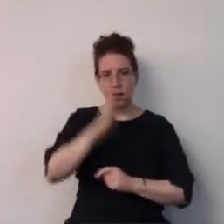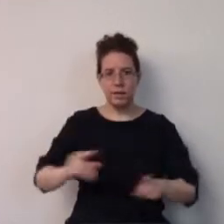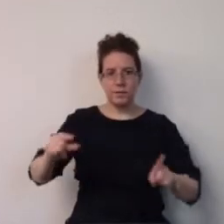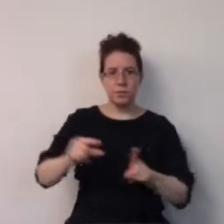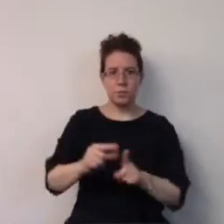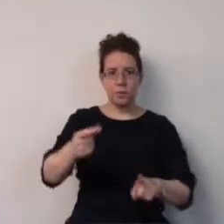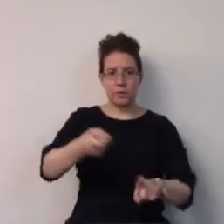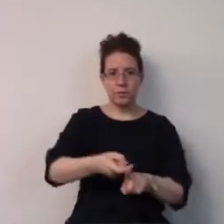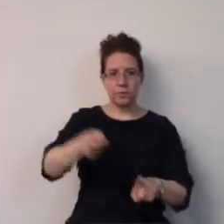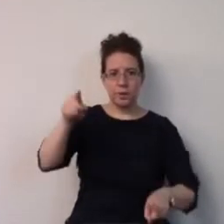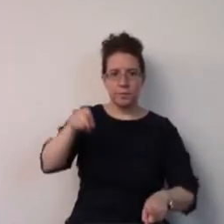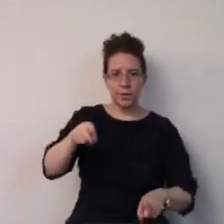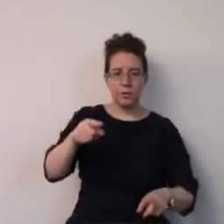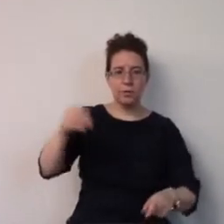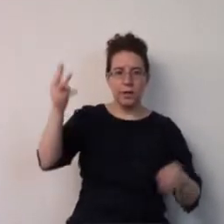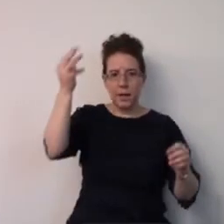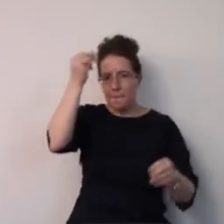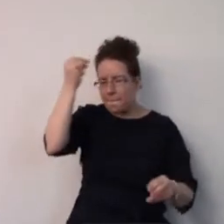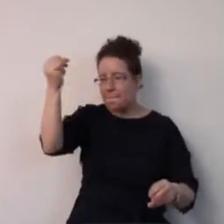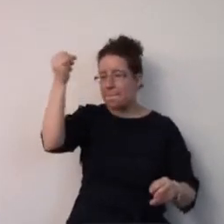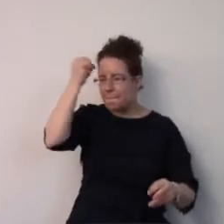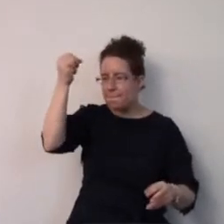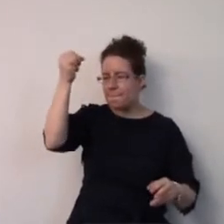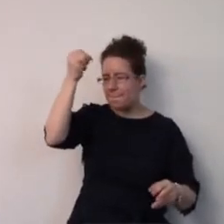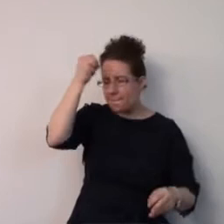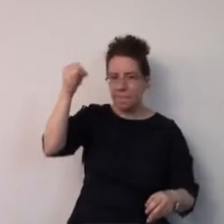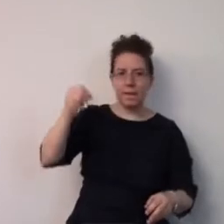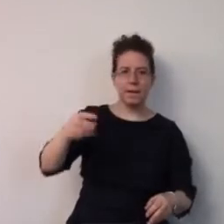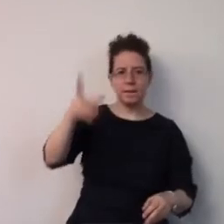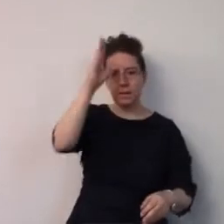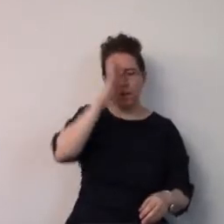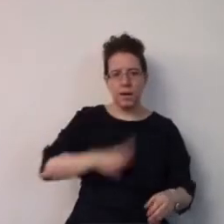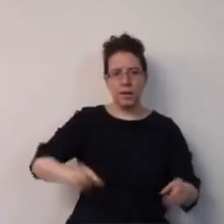when you get the Word of God in your heart, you're going to know things